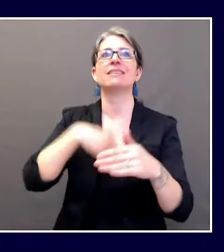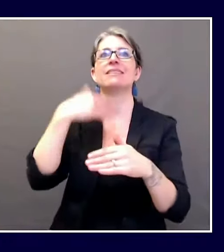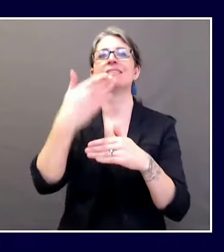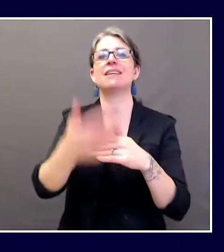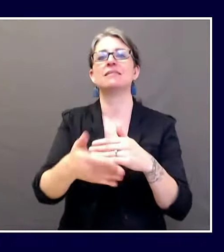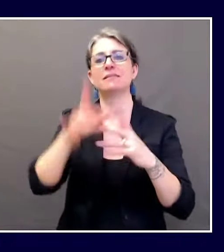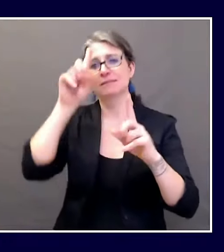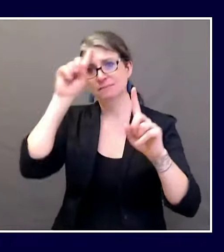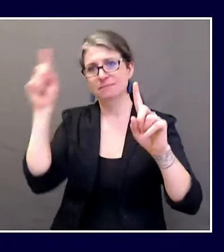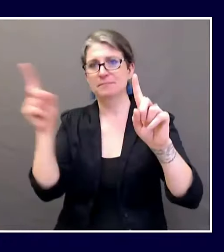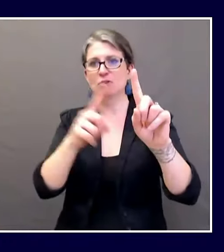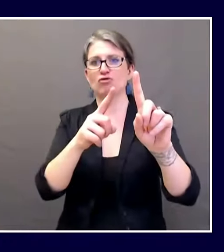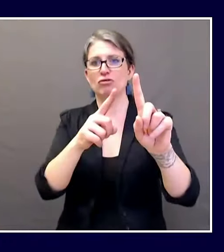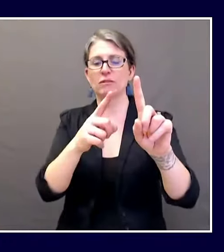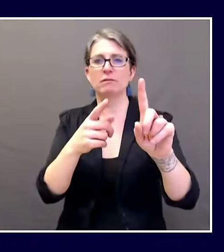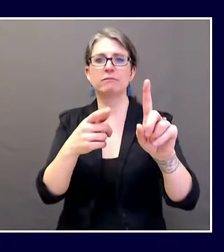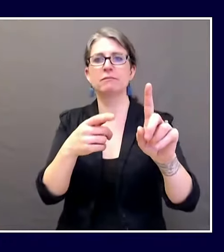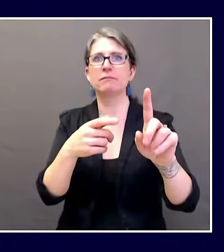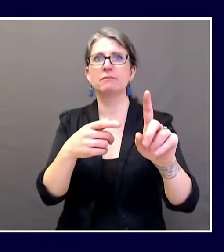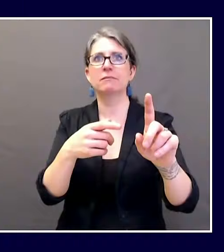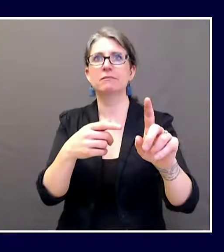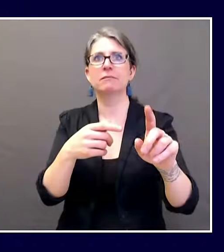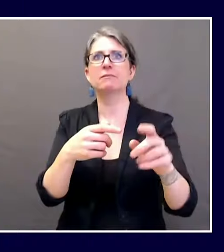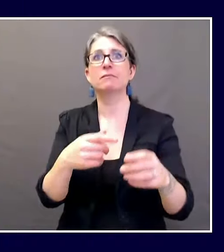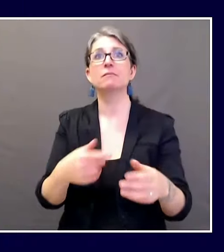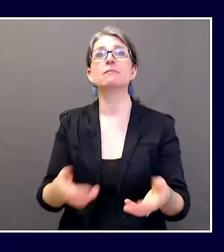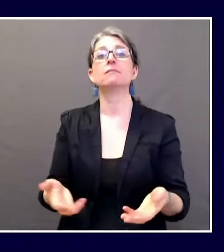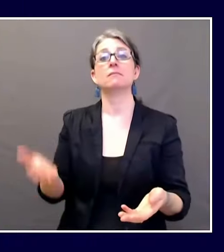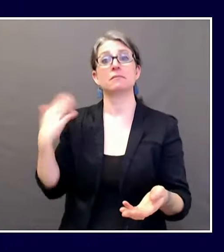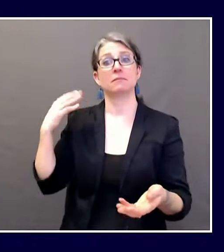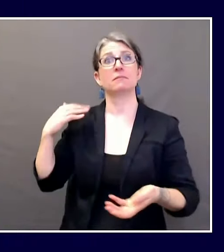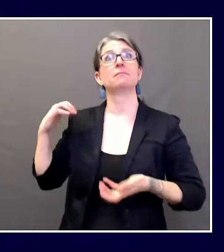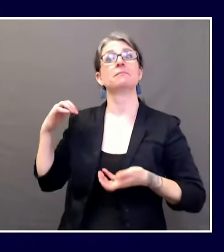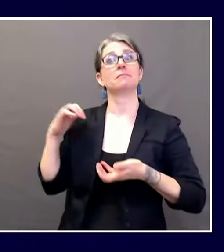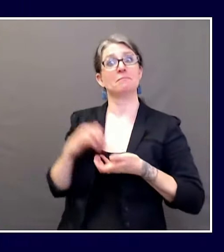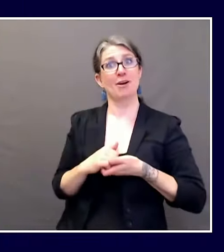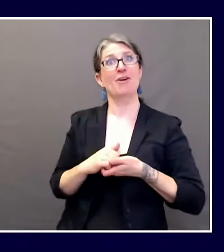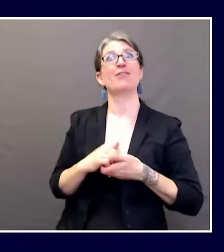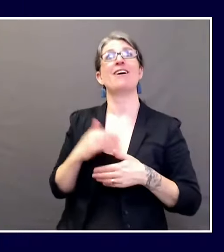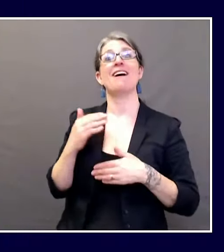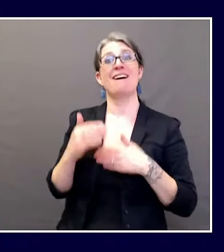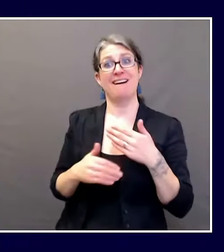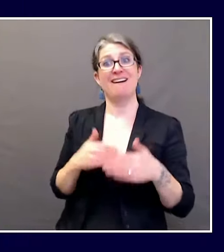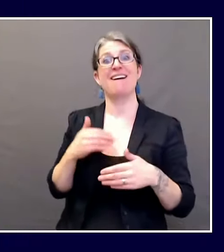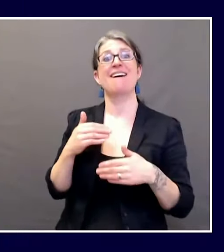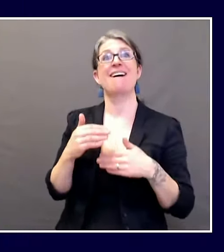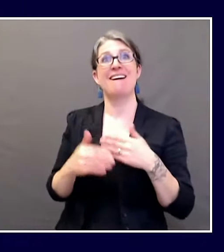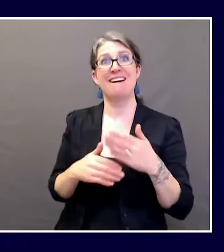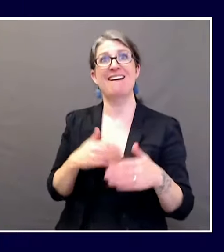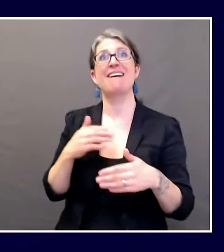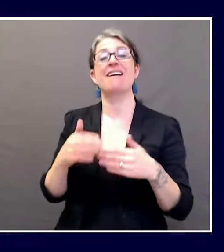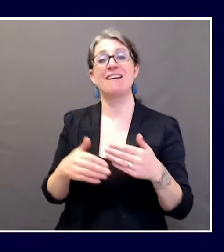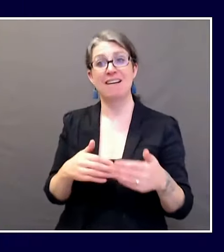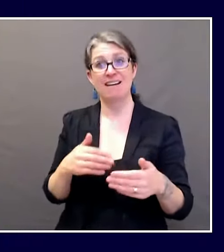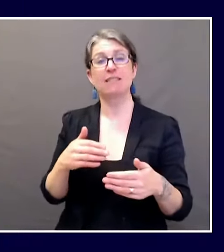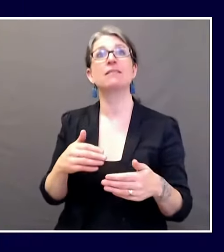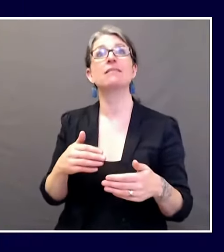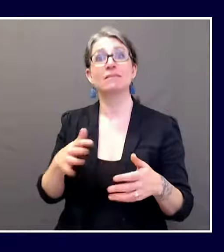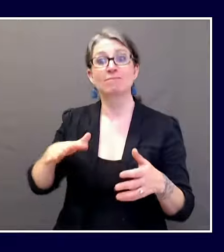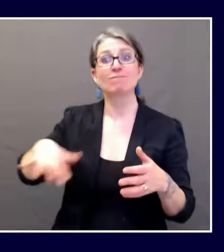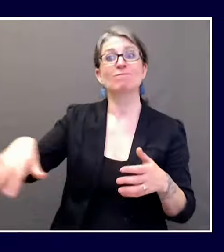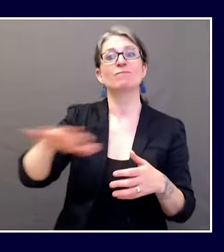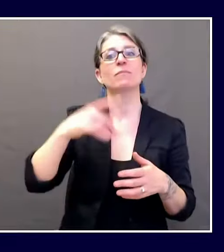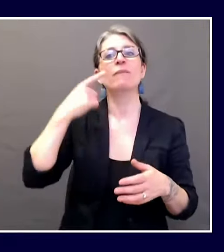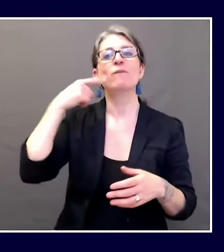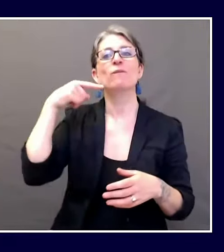with us to vaccinate various different types of congregate living settings that were not eligible under